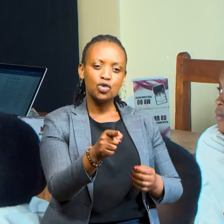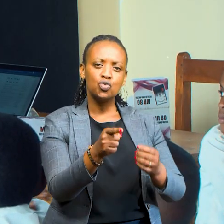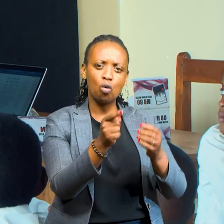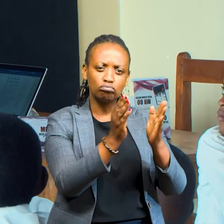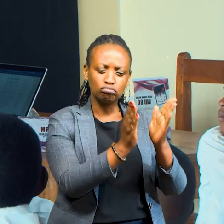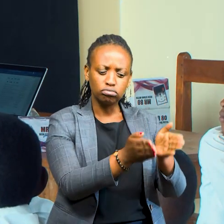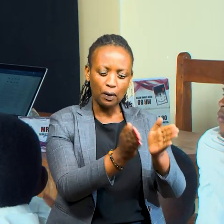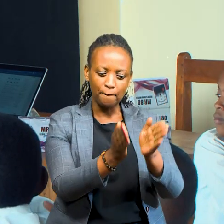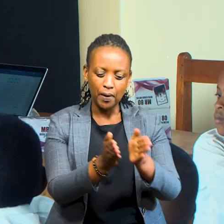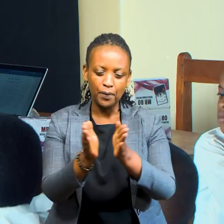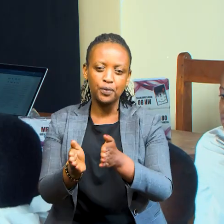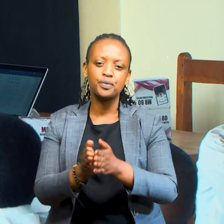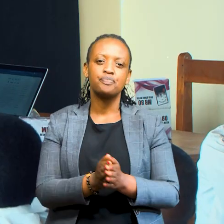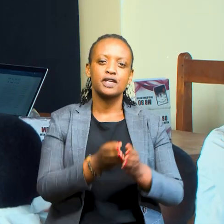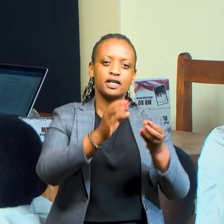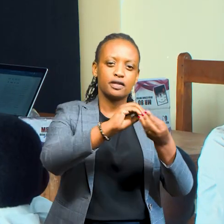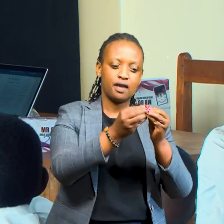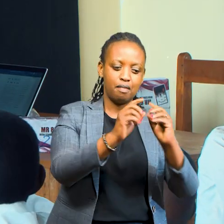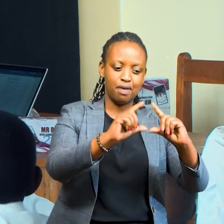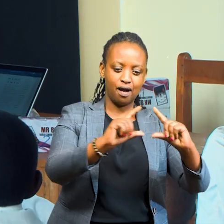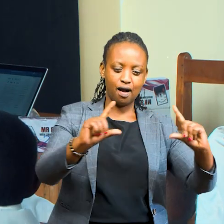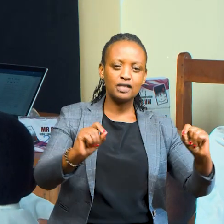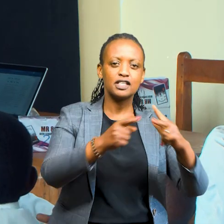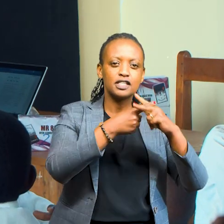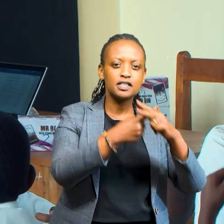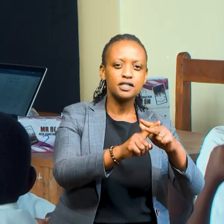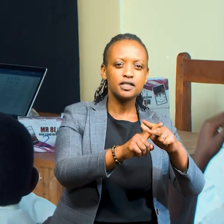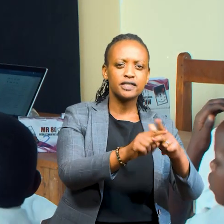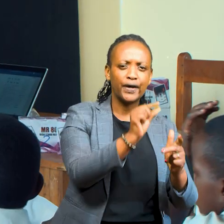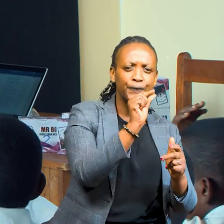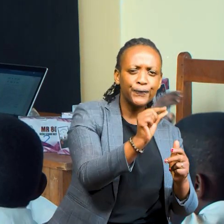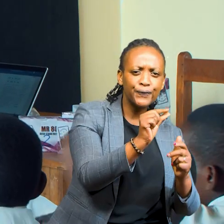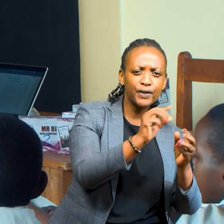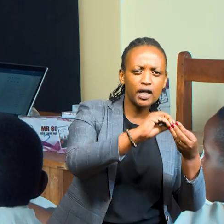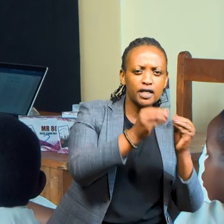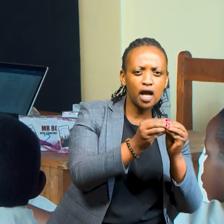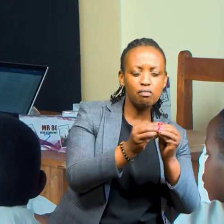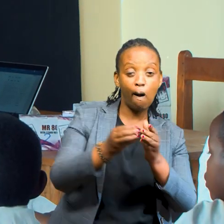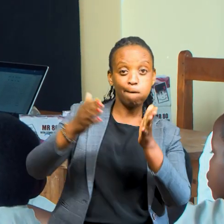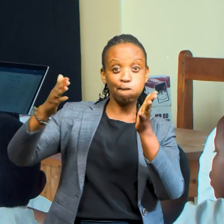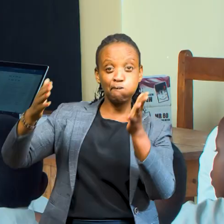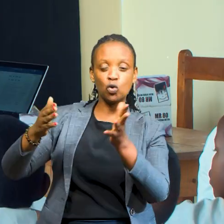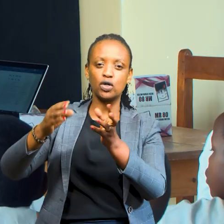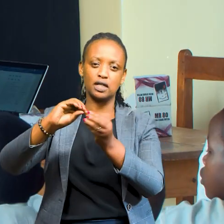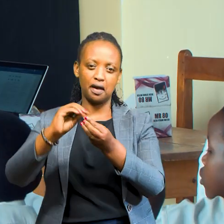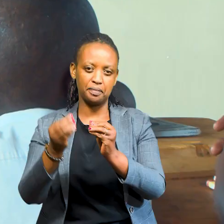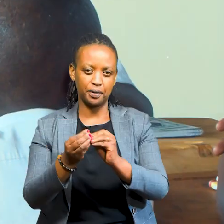you arrange the number cards starting from the smallest number to the largest